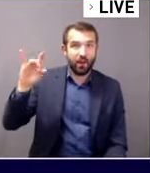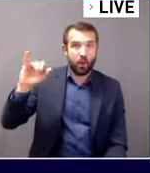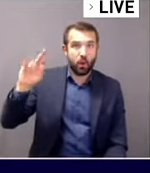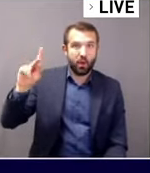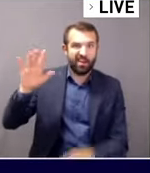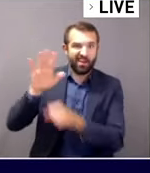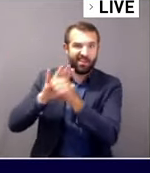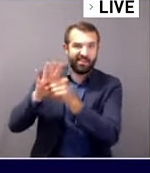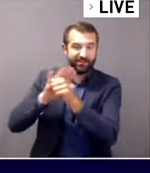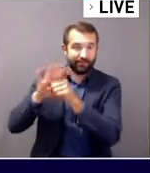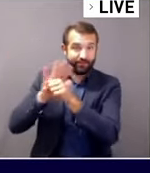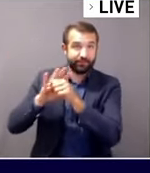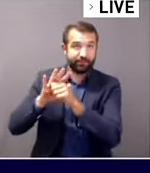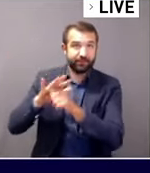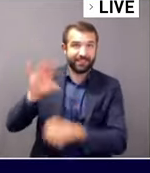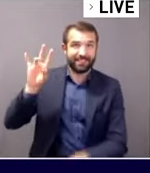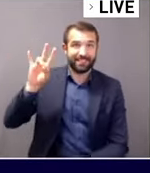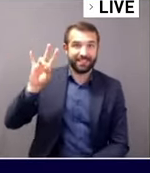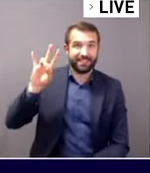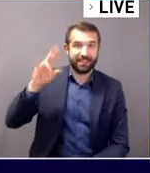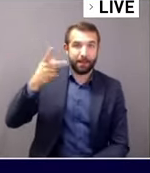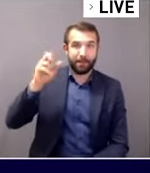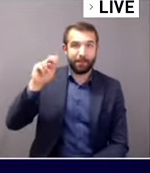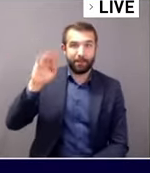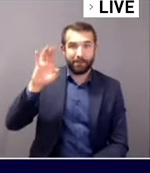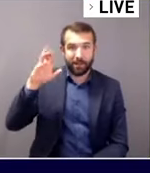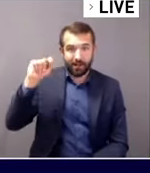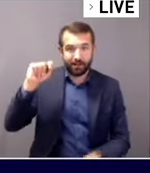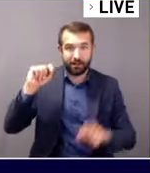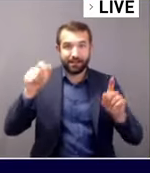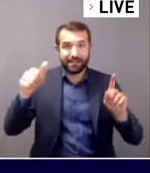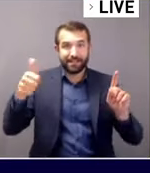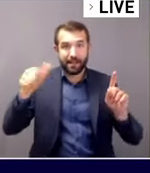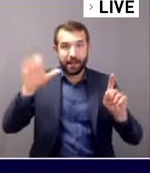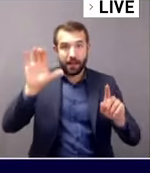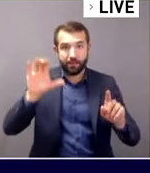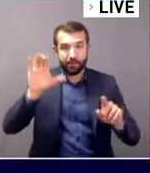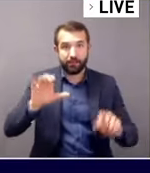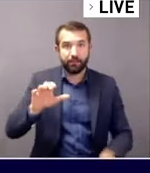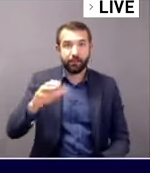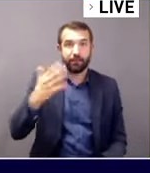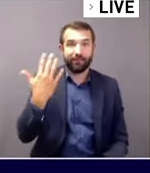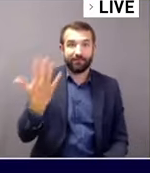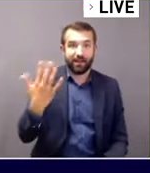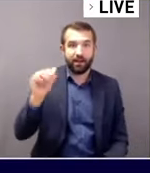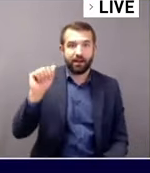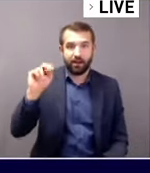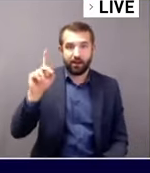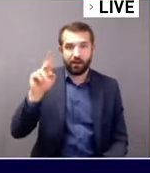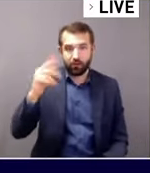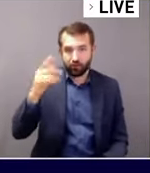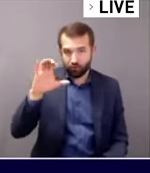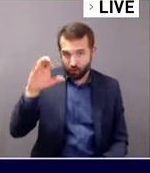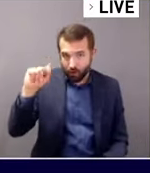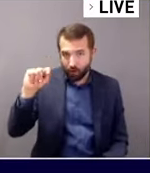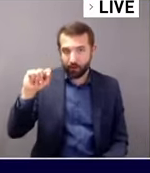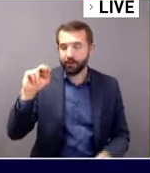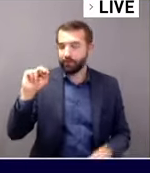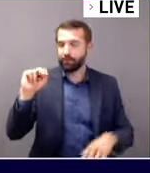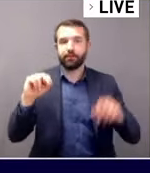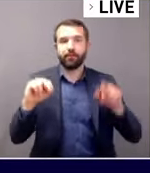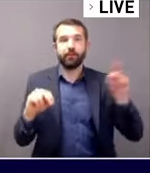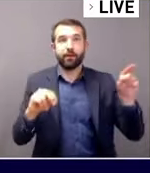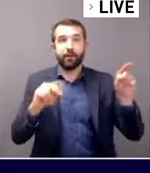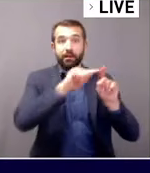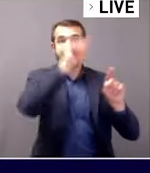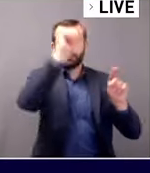are from Penobscot, 10 from Cumberland, 5 from Androscoggin, and the remainder scattered across the state. So right